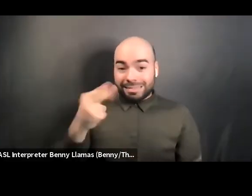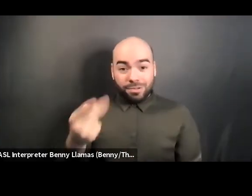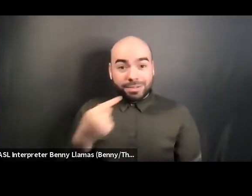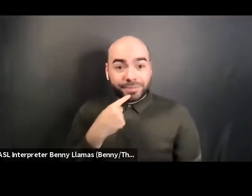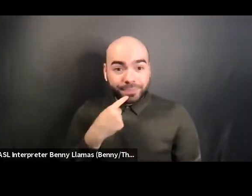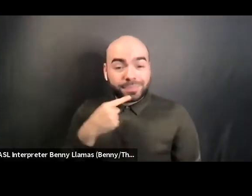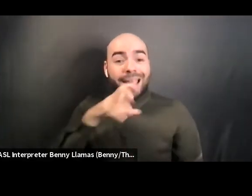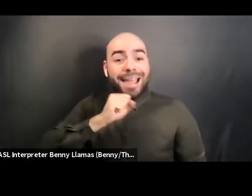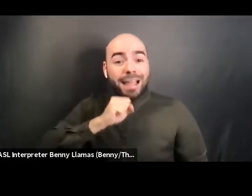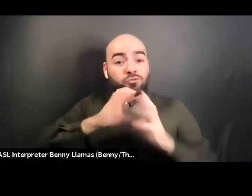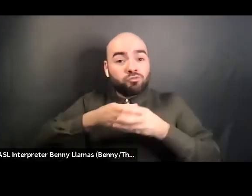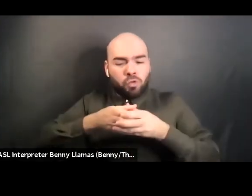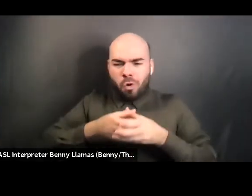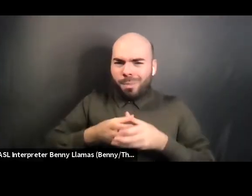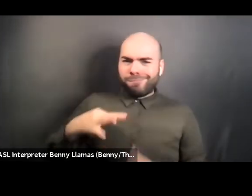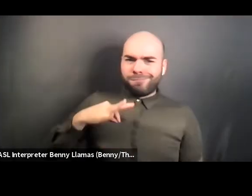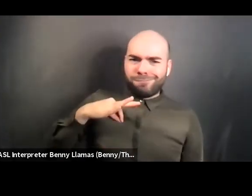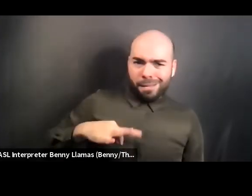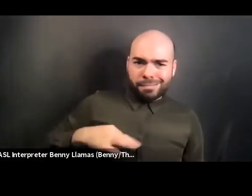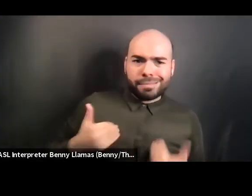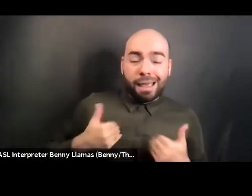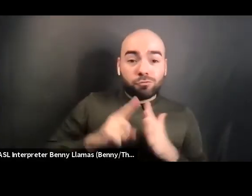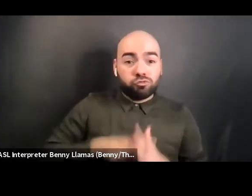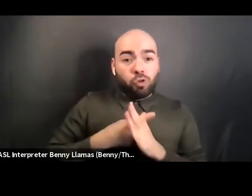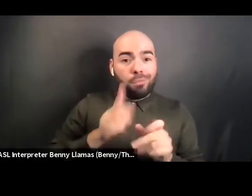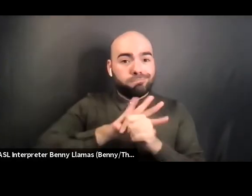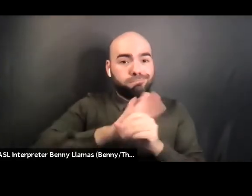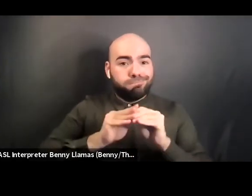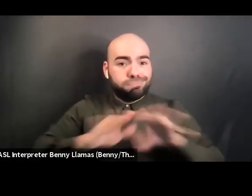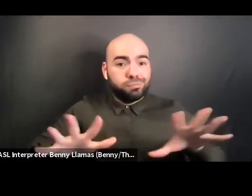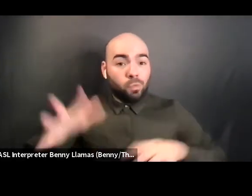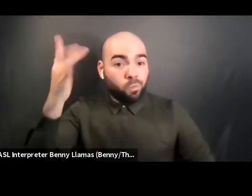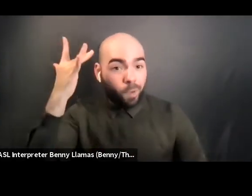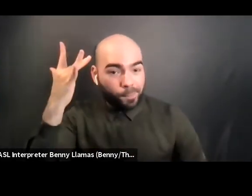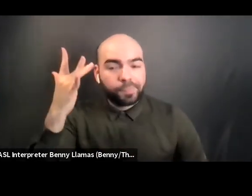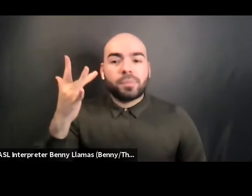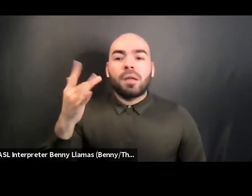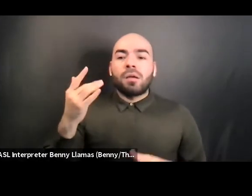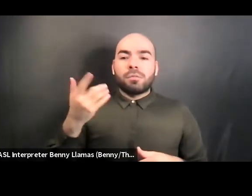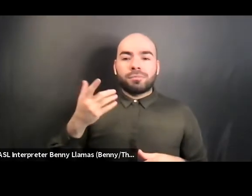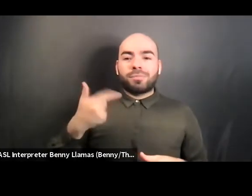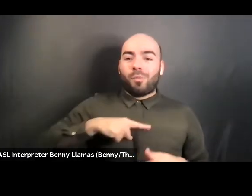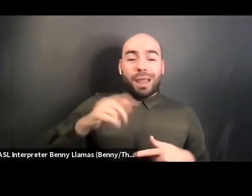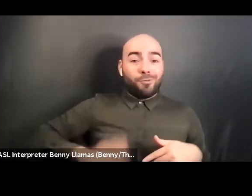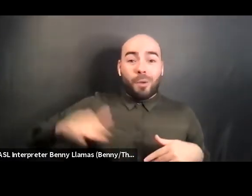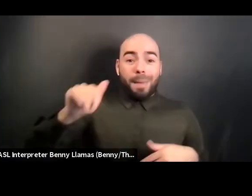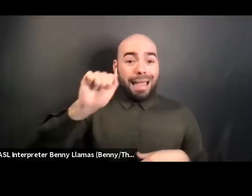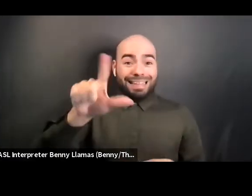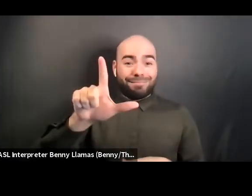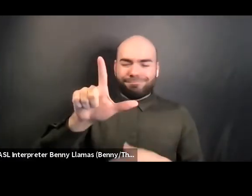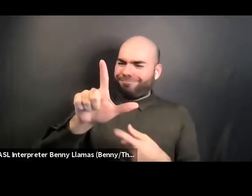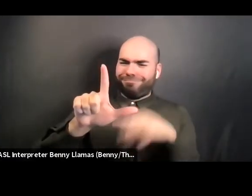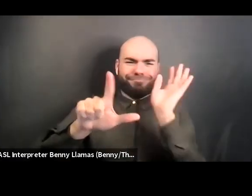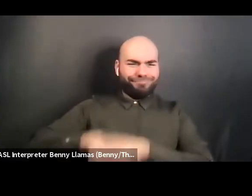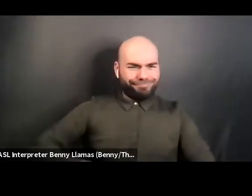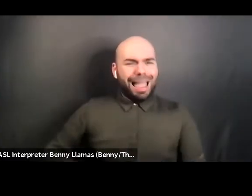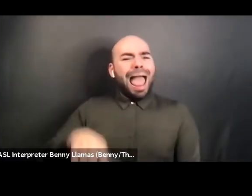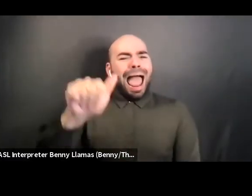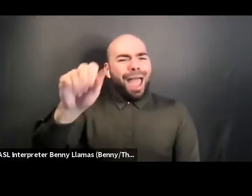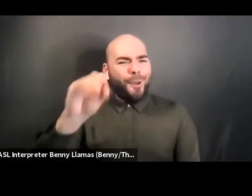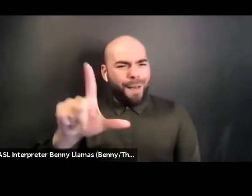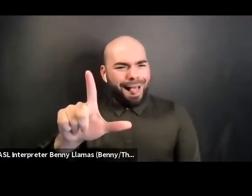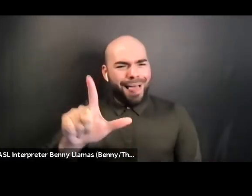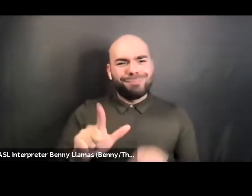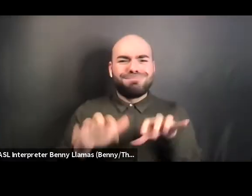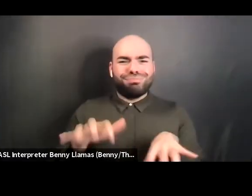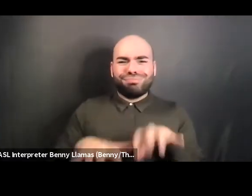big advantage at the start of the pandemic, with many of us having grown up using AOL Instant Messenger every day after school,